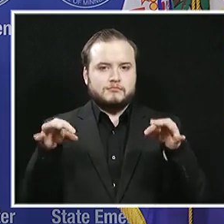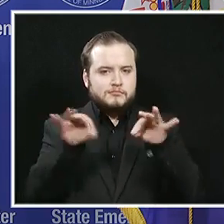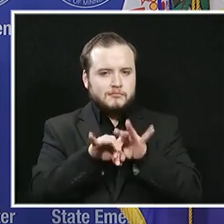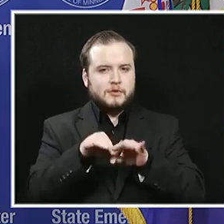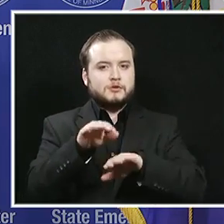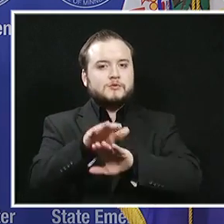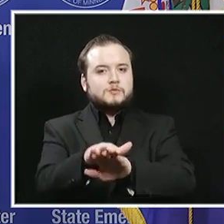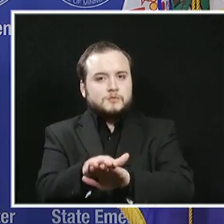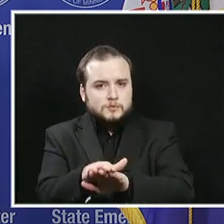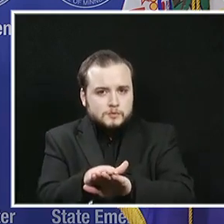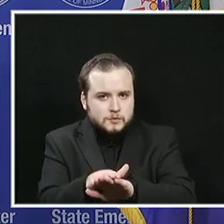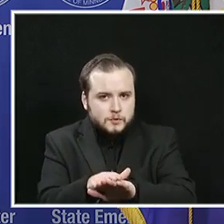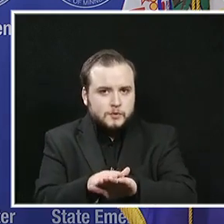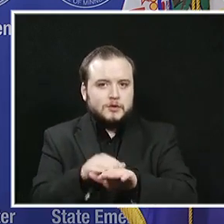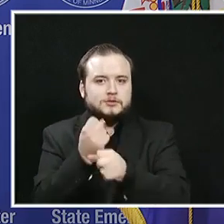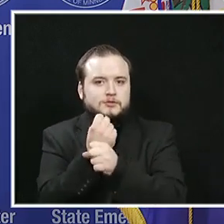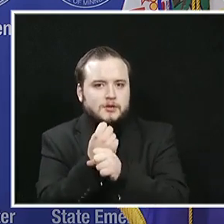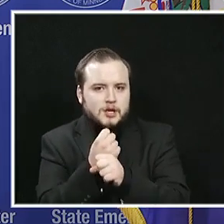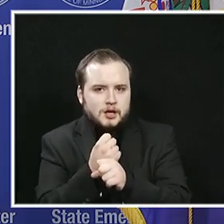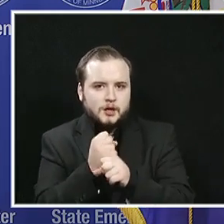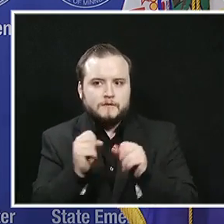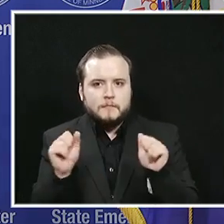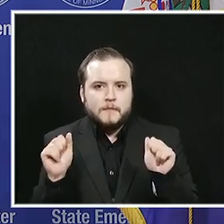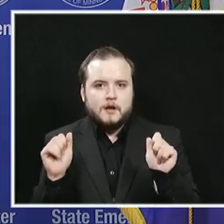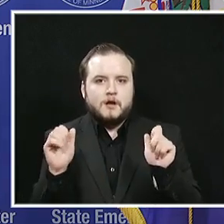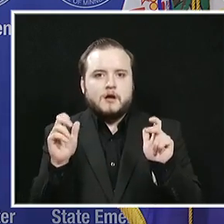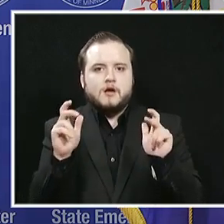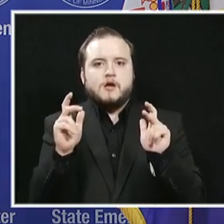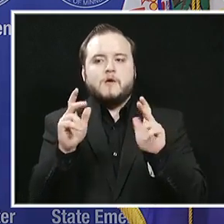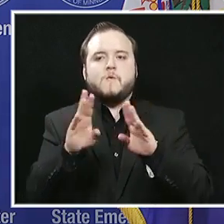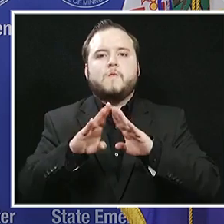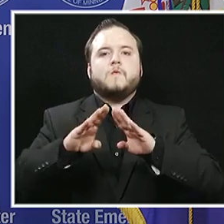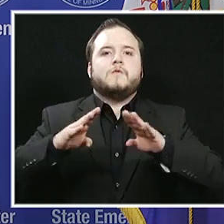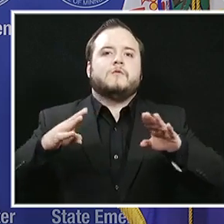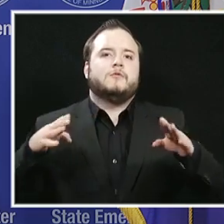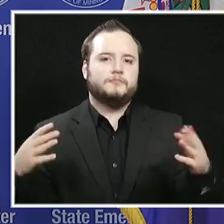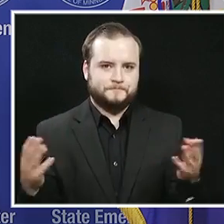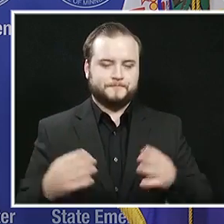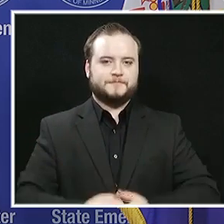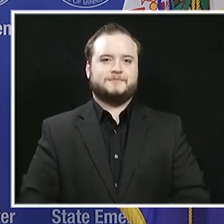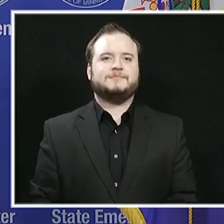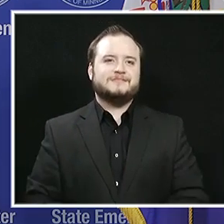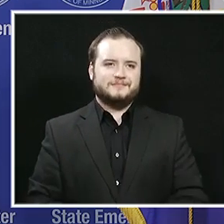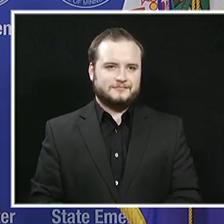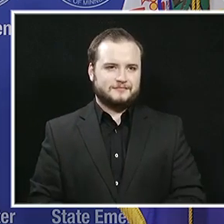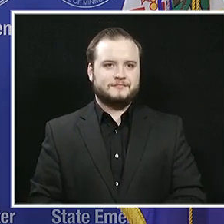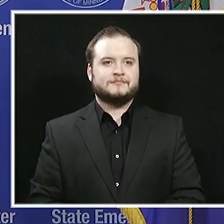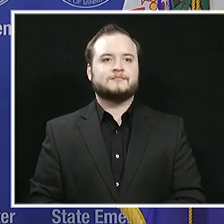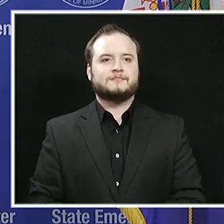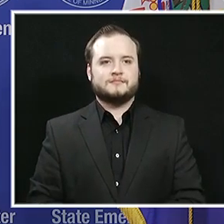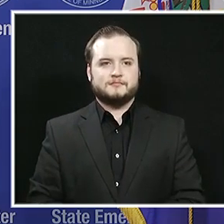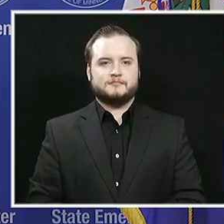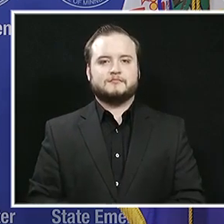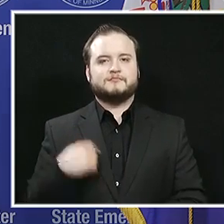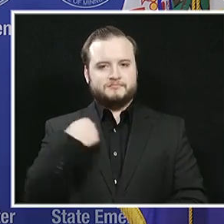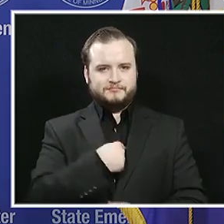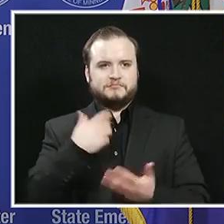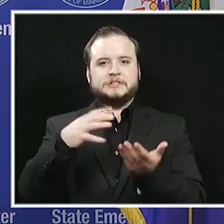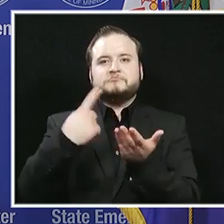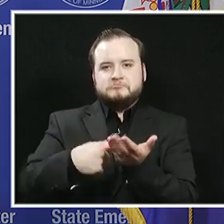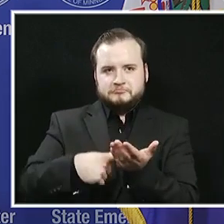are important to our well-being. Those activities are important. And I, again, will talk about, I'm sure you get asked questions. I'm